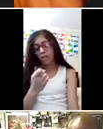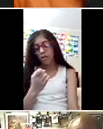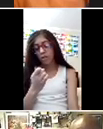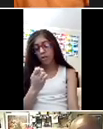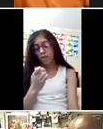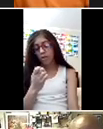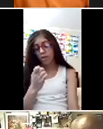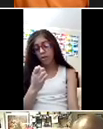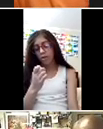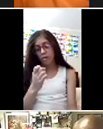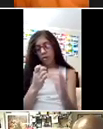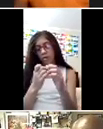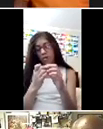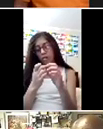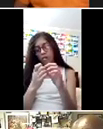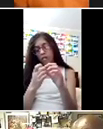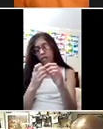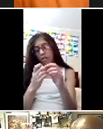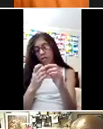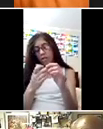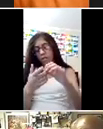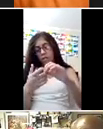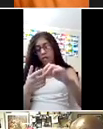We did some scripture reading last week.